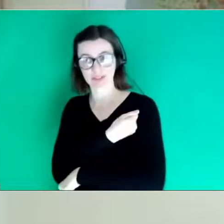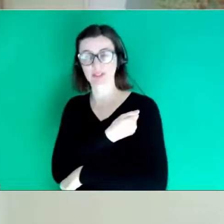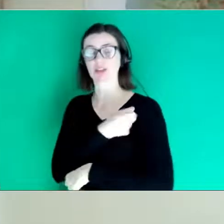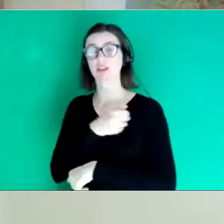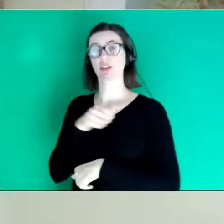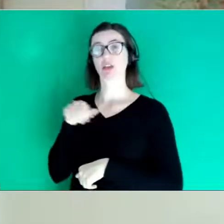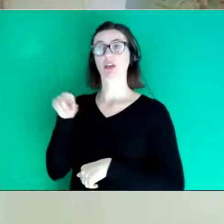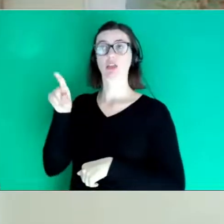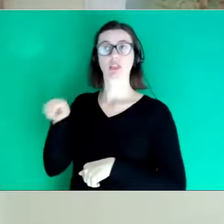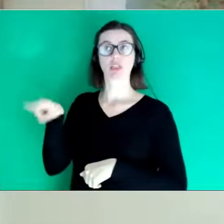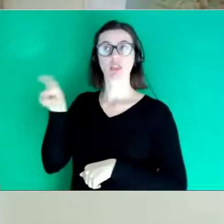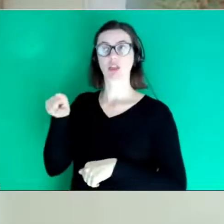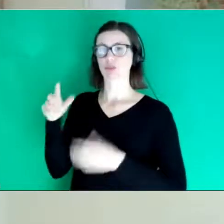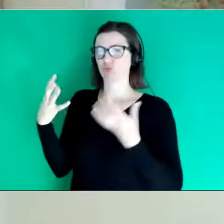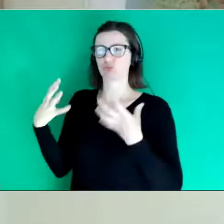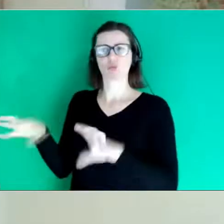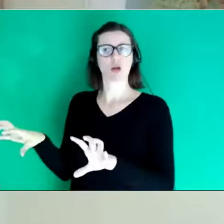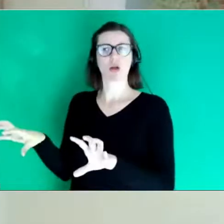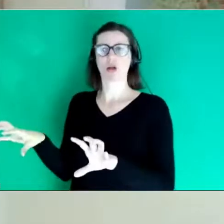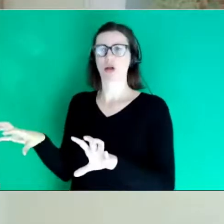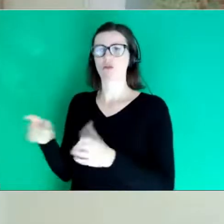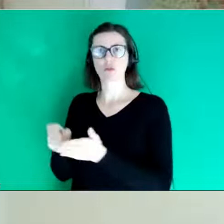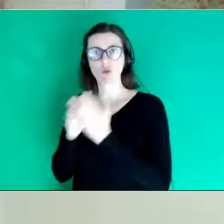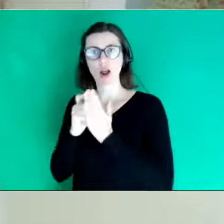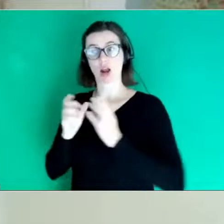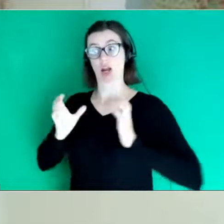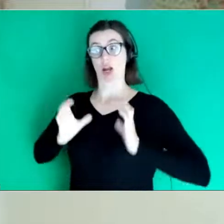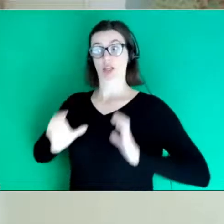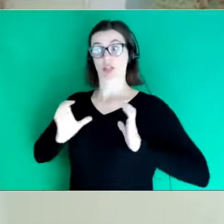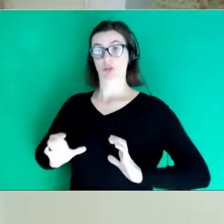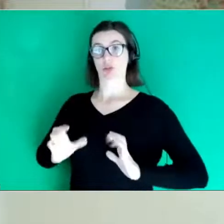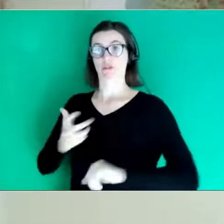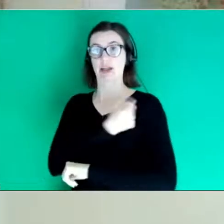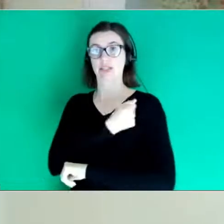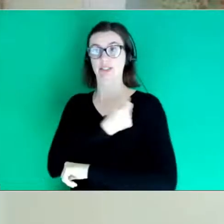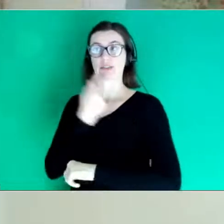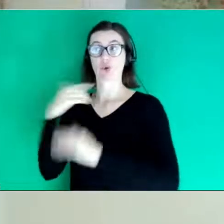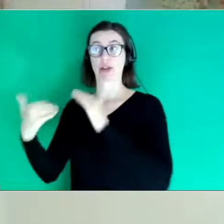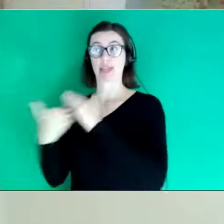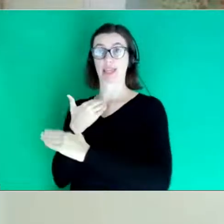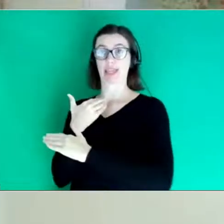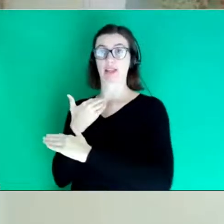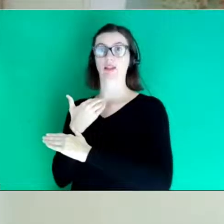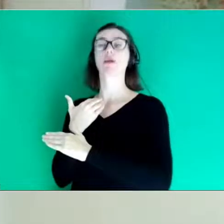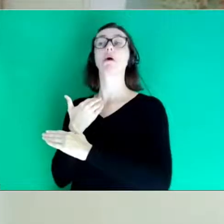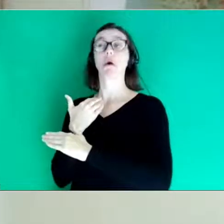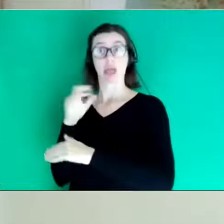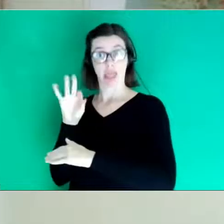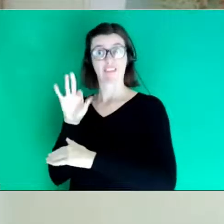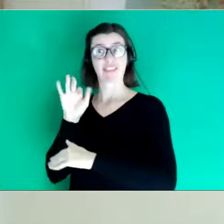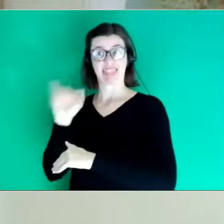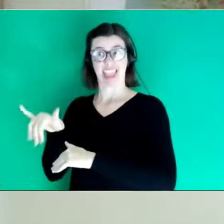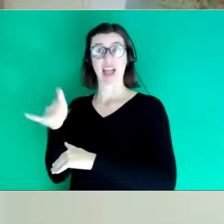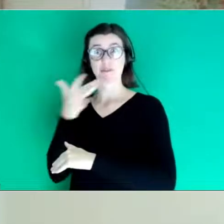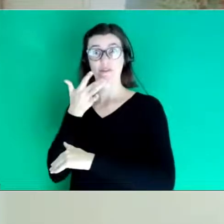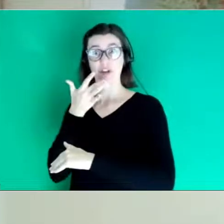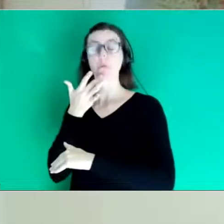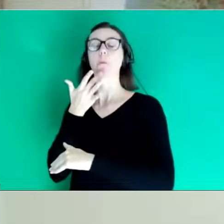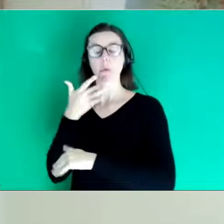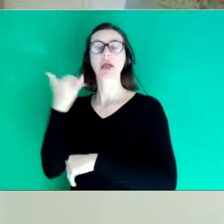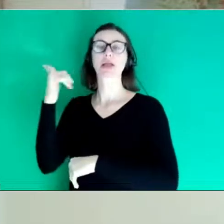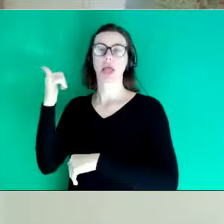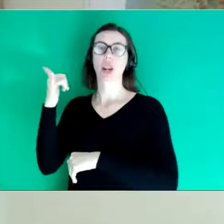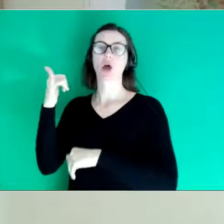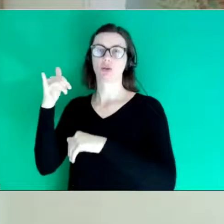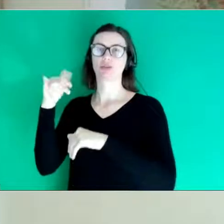to require patrons to be vaccinated to come in. They would hang up the yellow sign. And for those people who